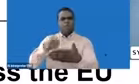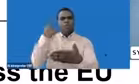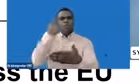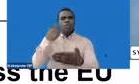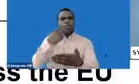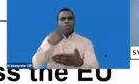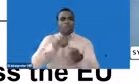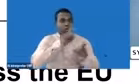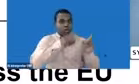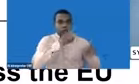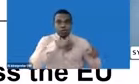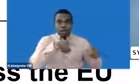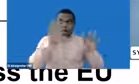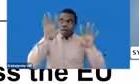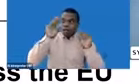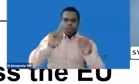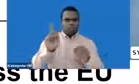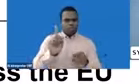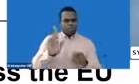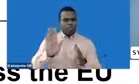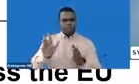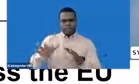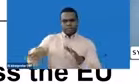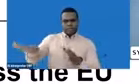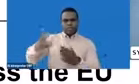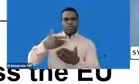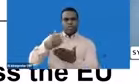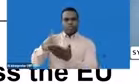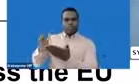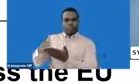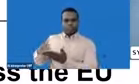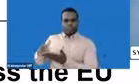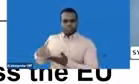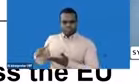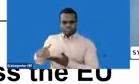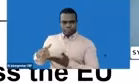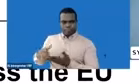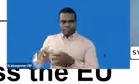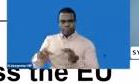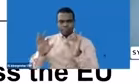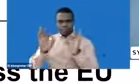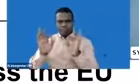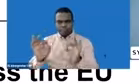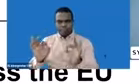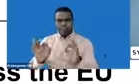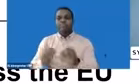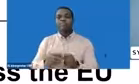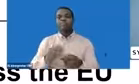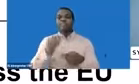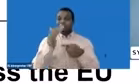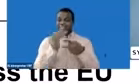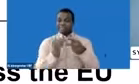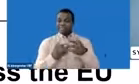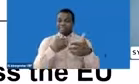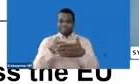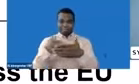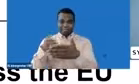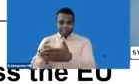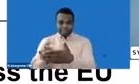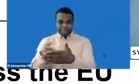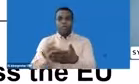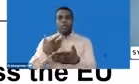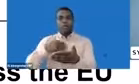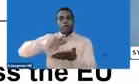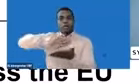Regarding the content of our resources, they are applicable to give feedback